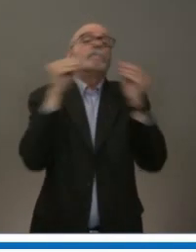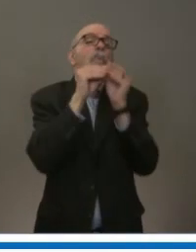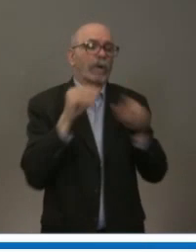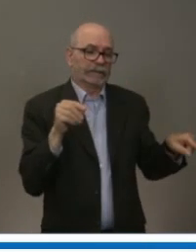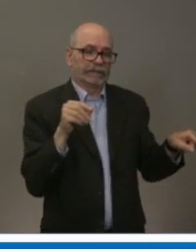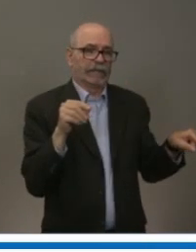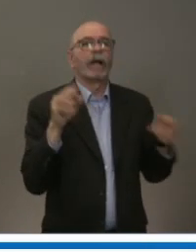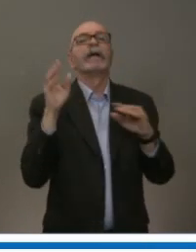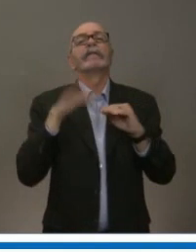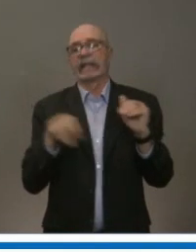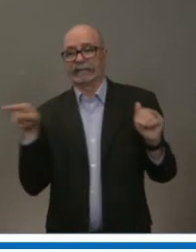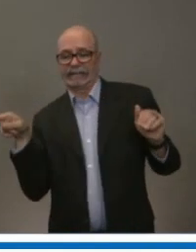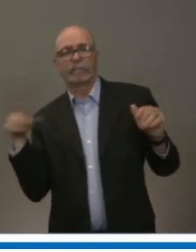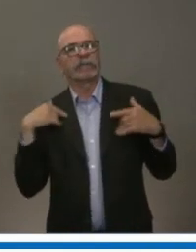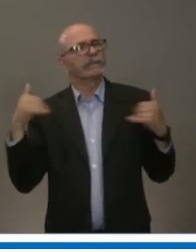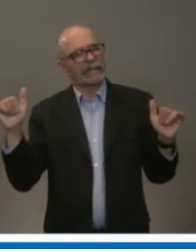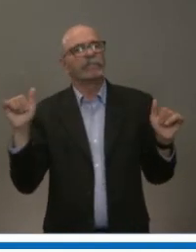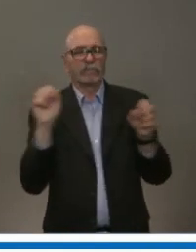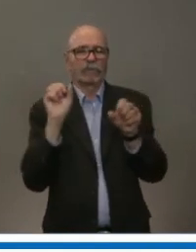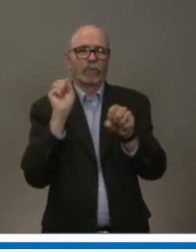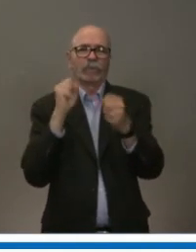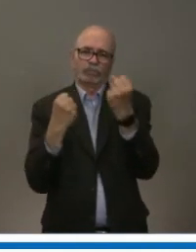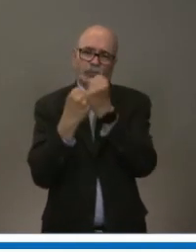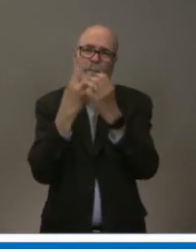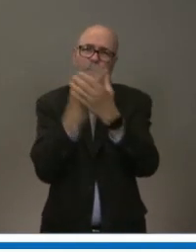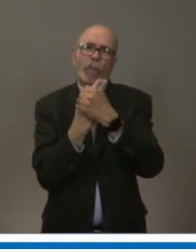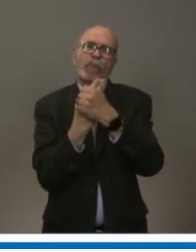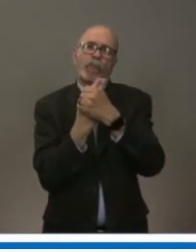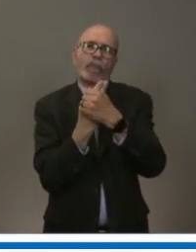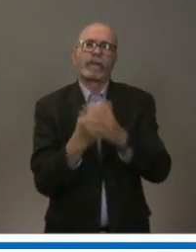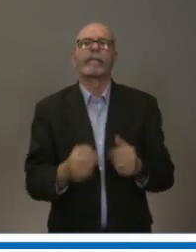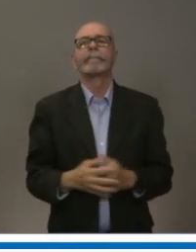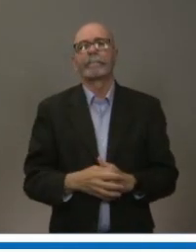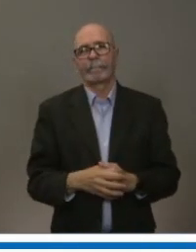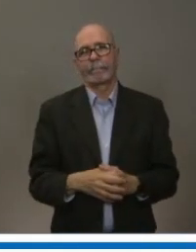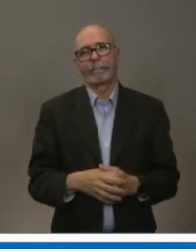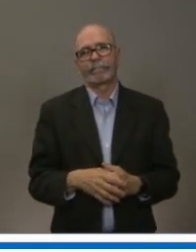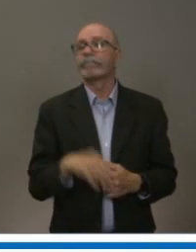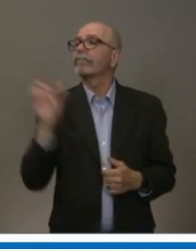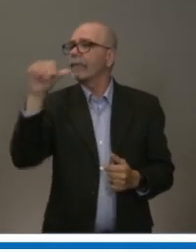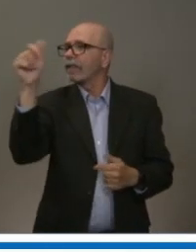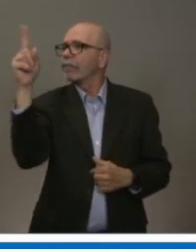follow-up. Yeah, Dr. Strang, thank you. I have a question about